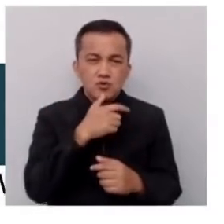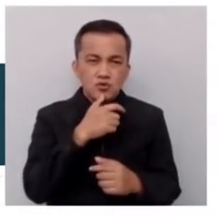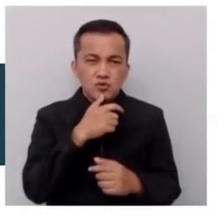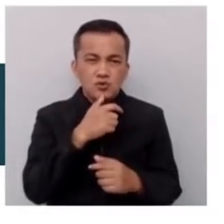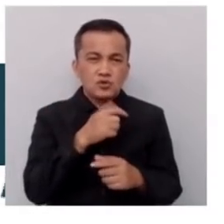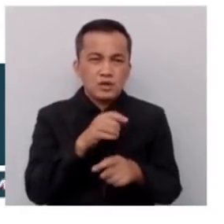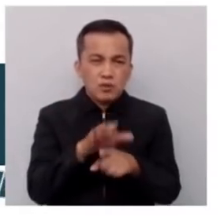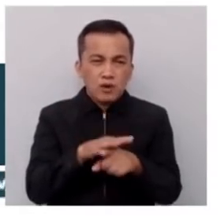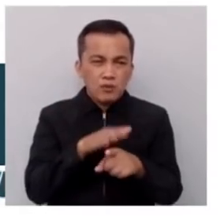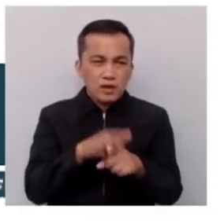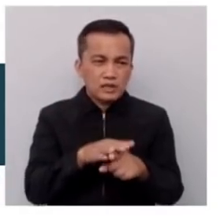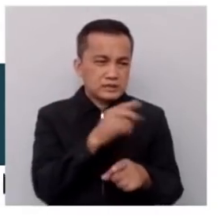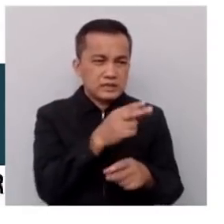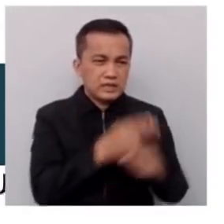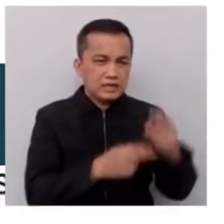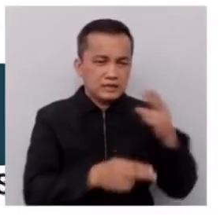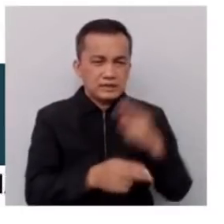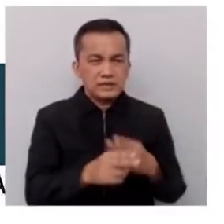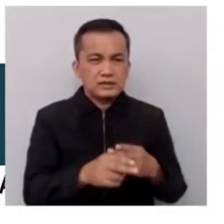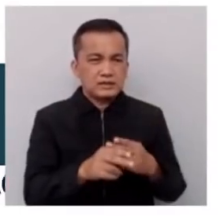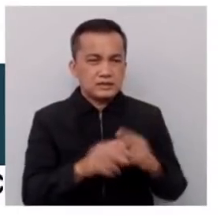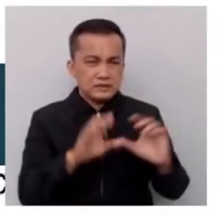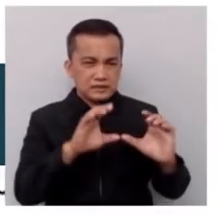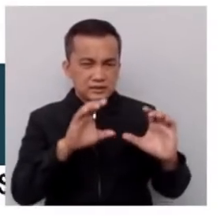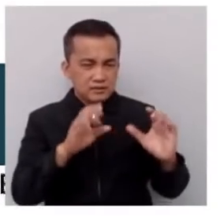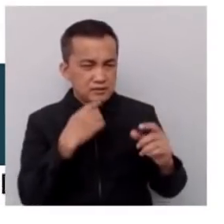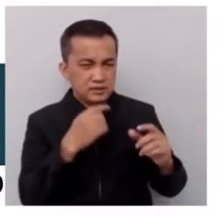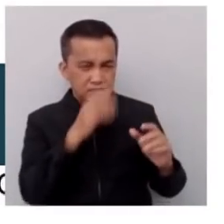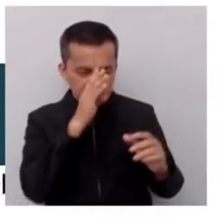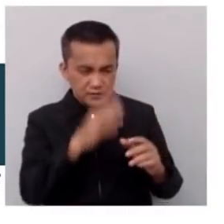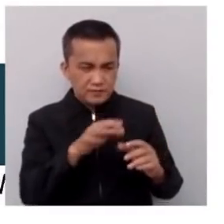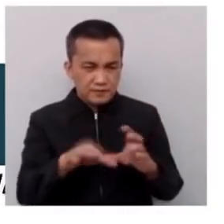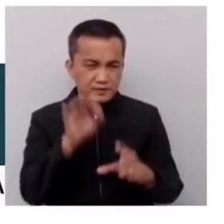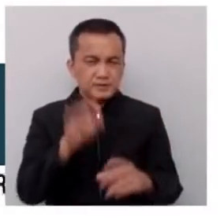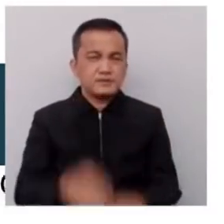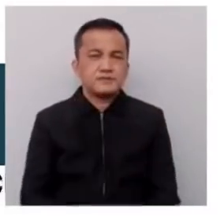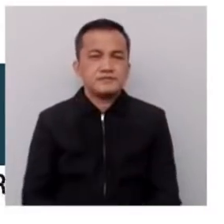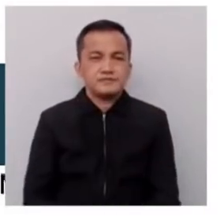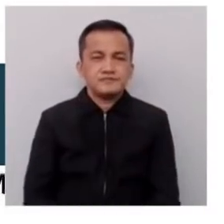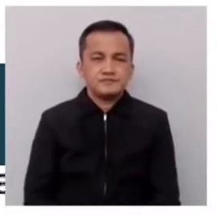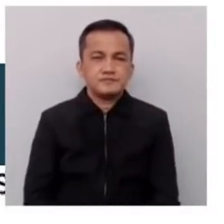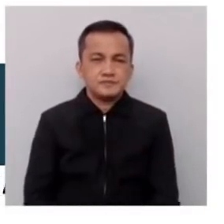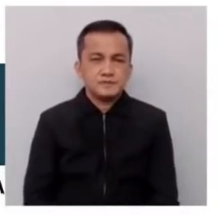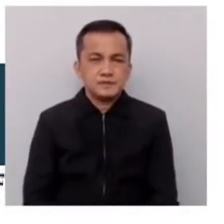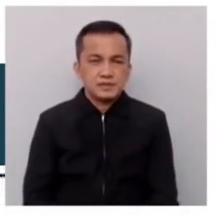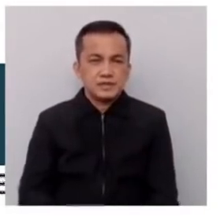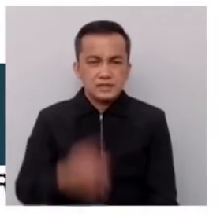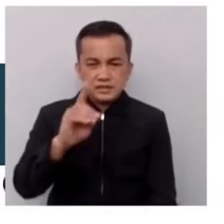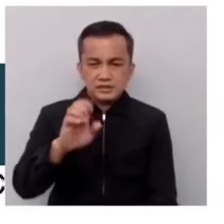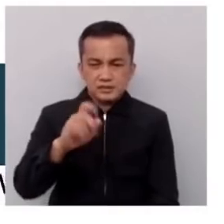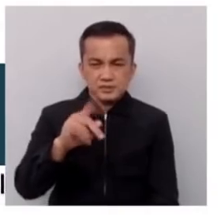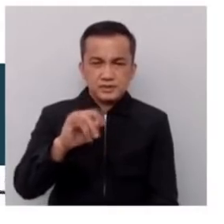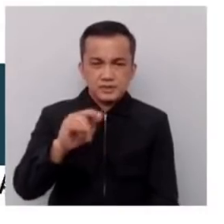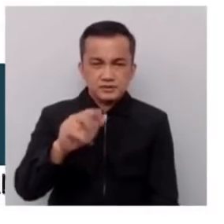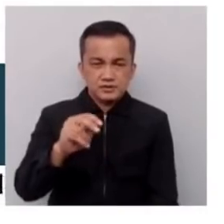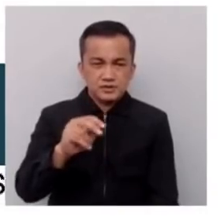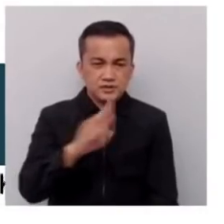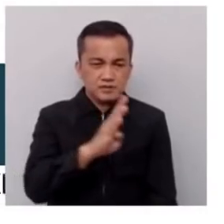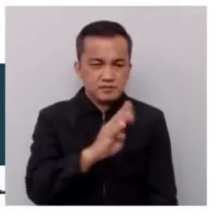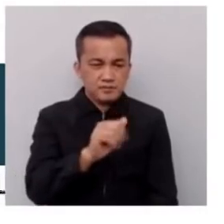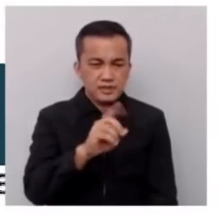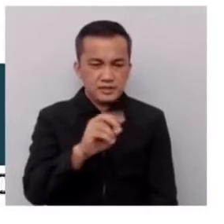from his cruel hands, as categorically found by the Supreme Court. It's also it also reeks of desperation on the part of Badoy,